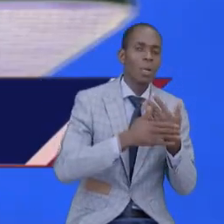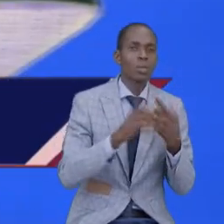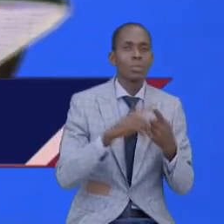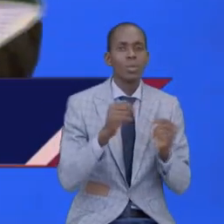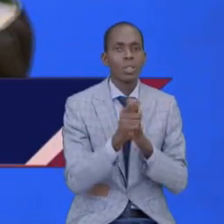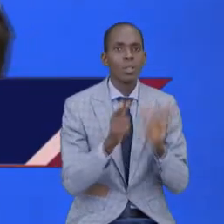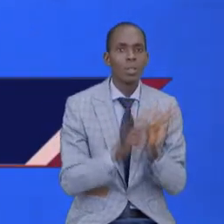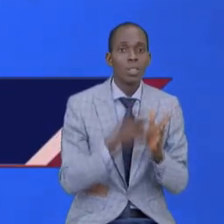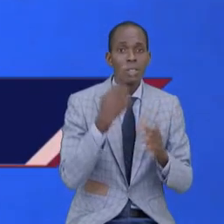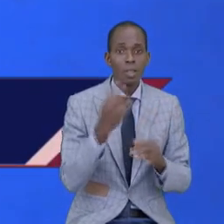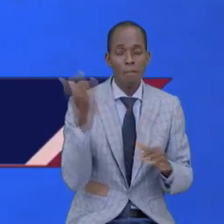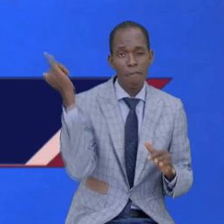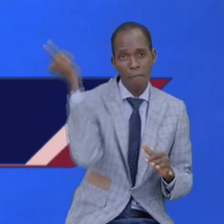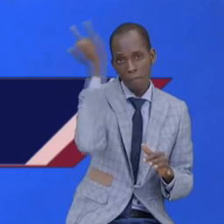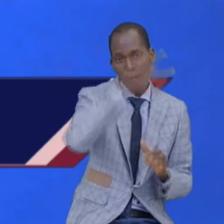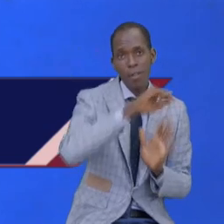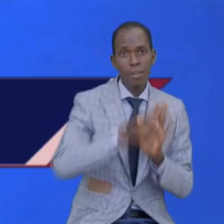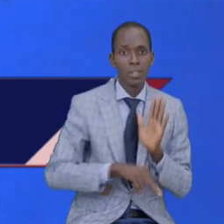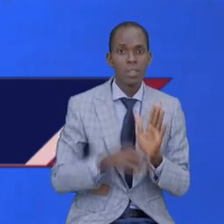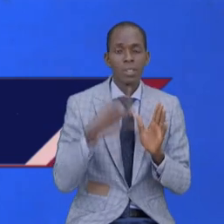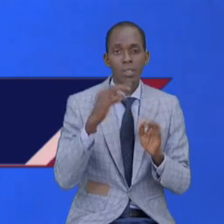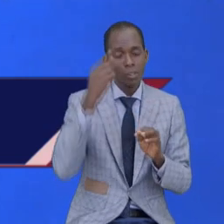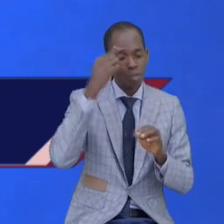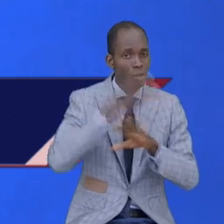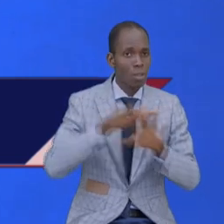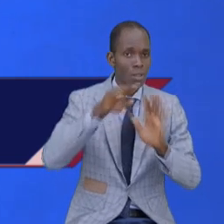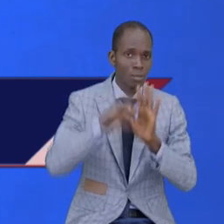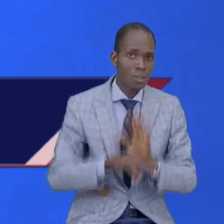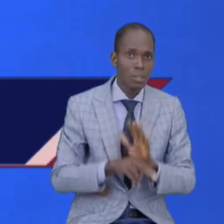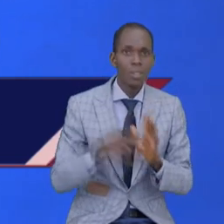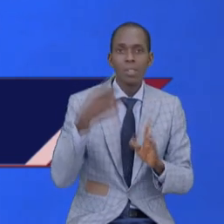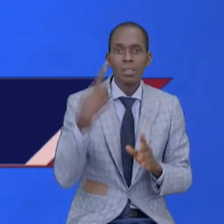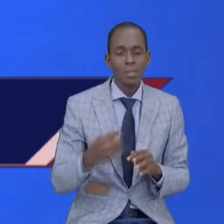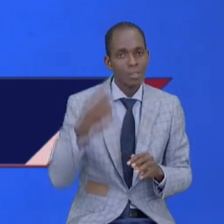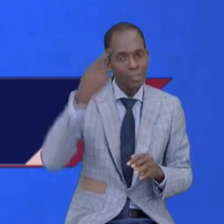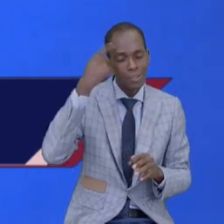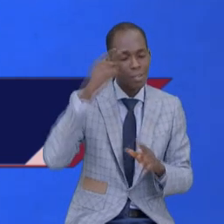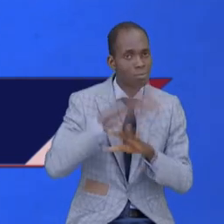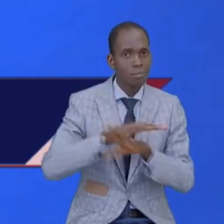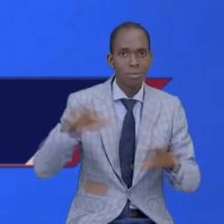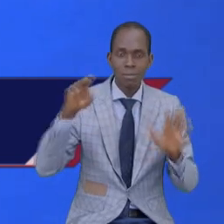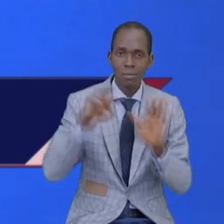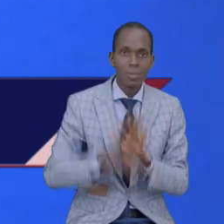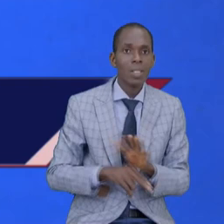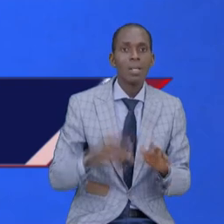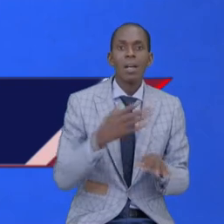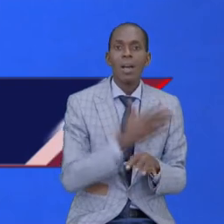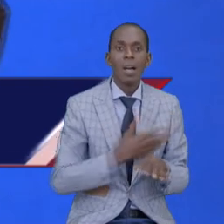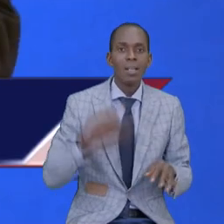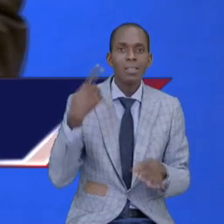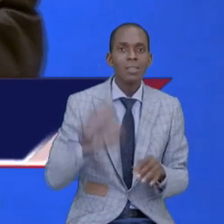The foolishness, the thoughtlessness, the senselessness, and the